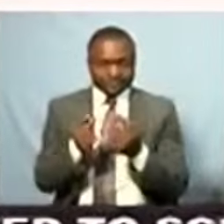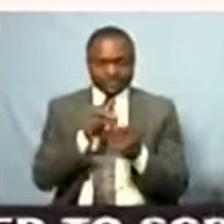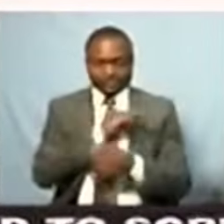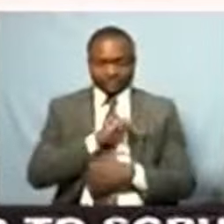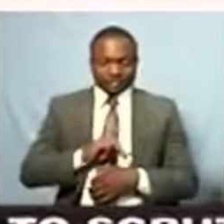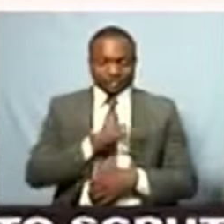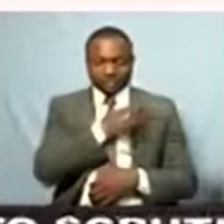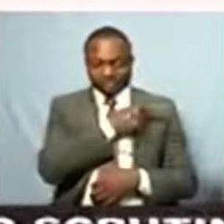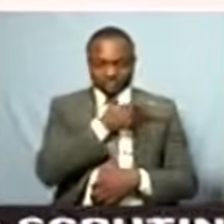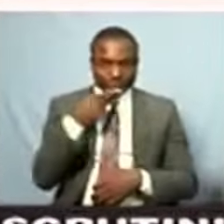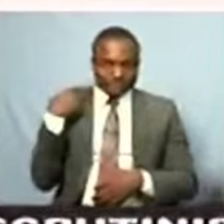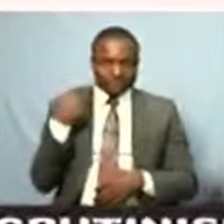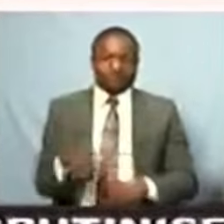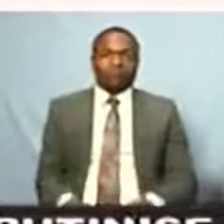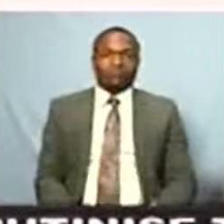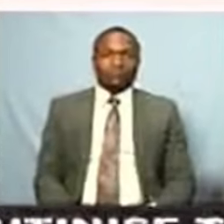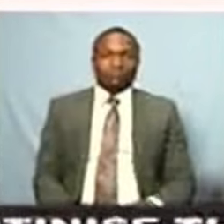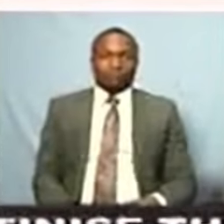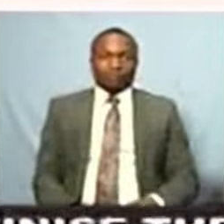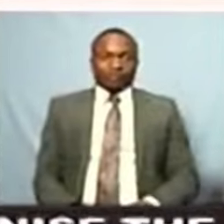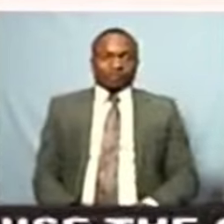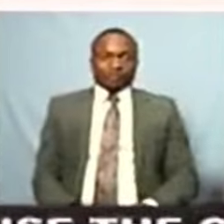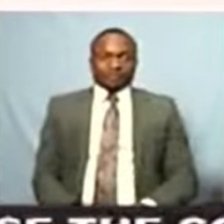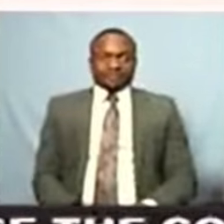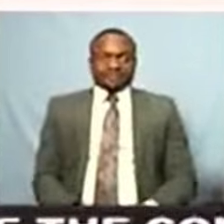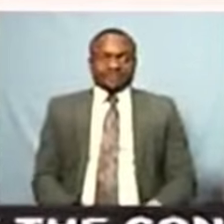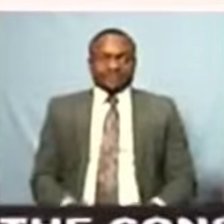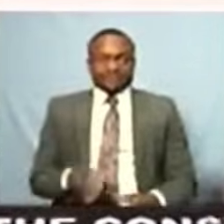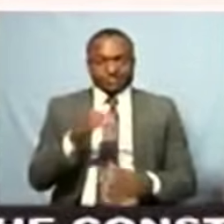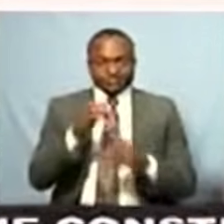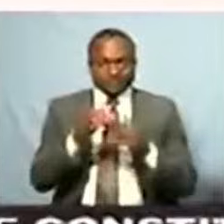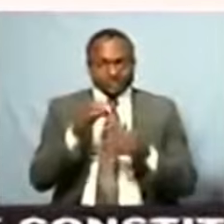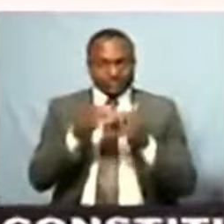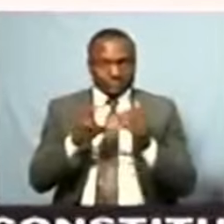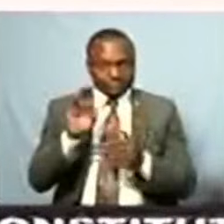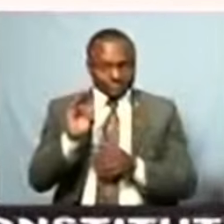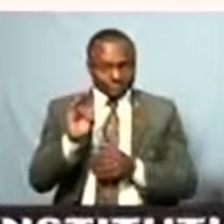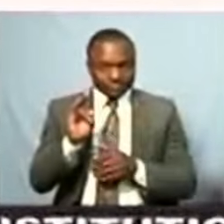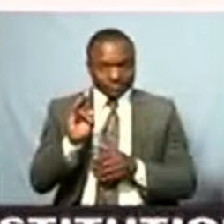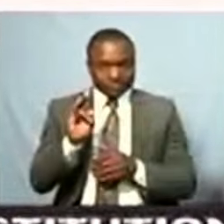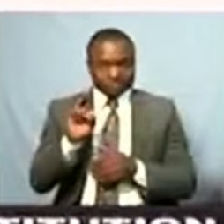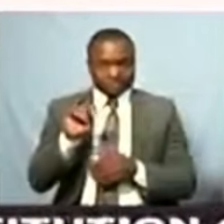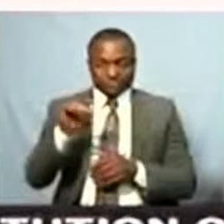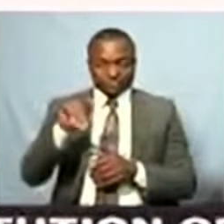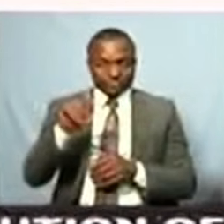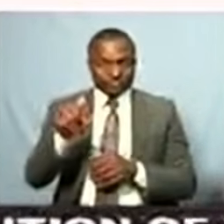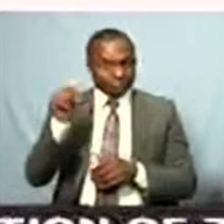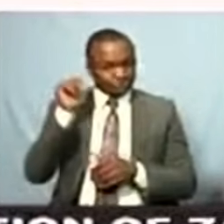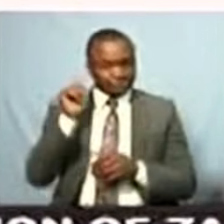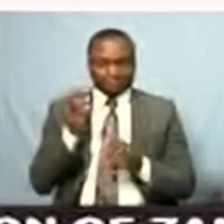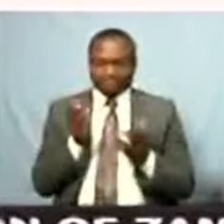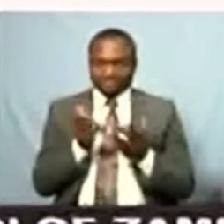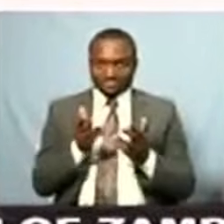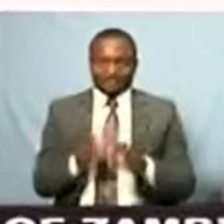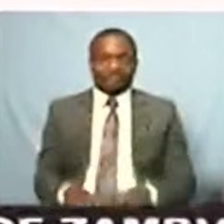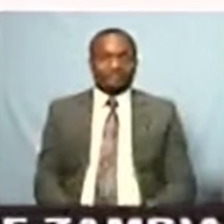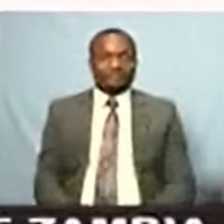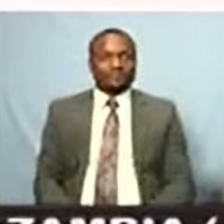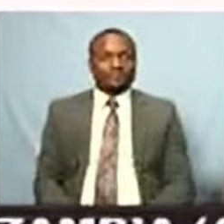of parliament. Then clause 17, NIPA has no objection to it